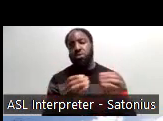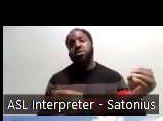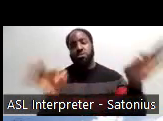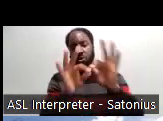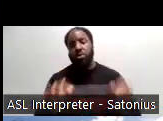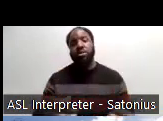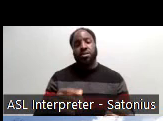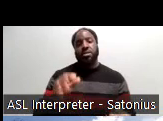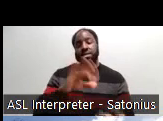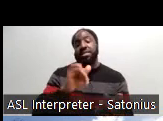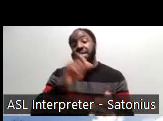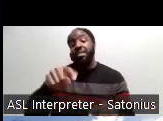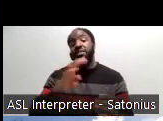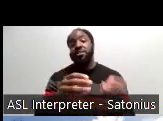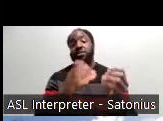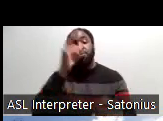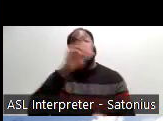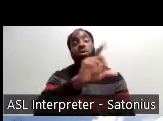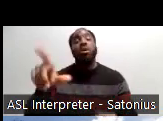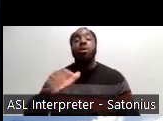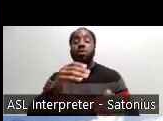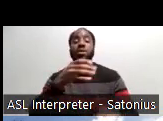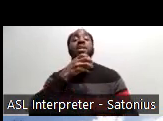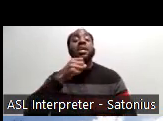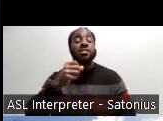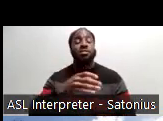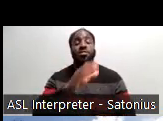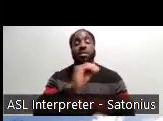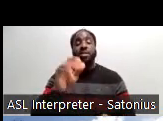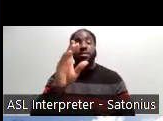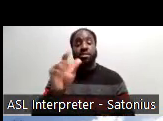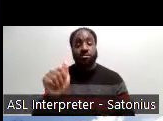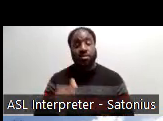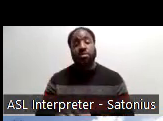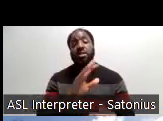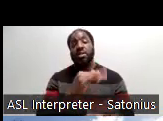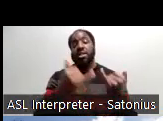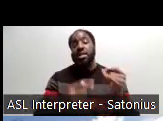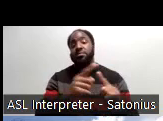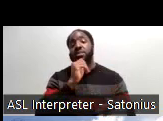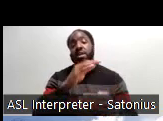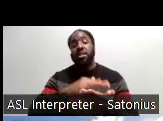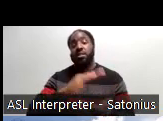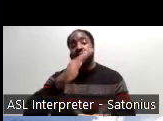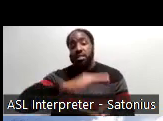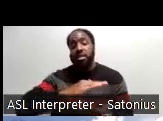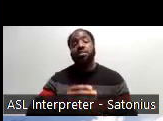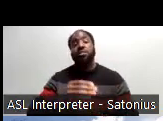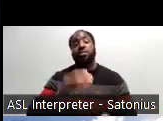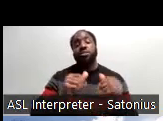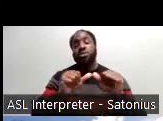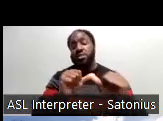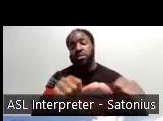to be all ages and all abilities, and more to come on that. And then last but not least, continued investment in